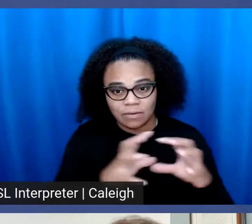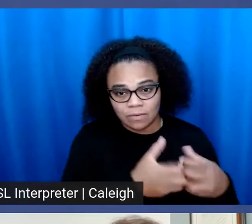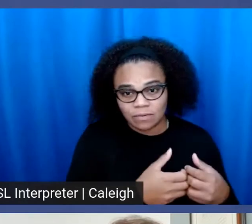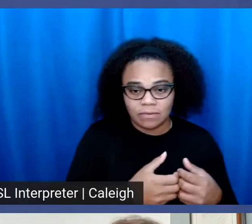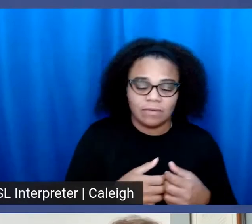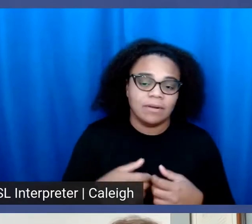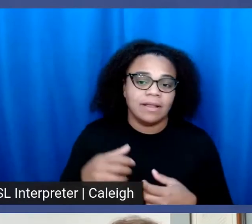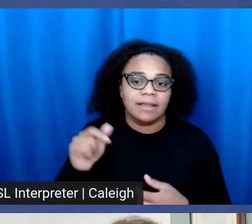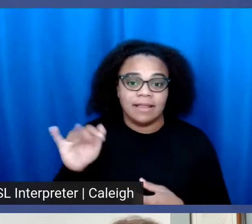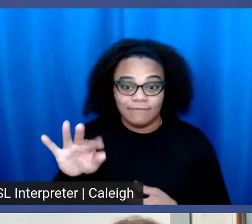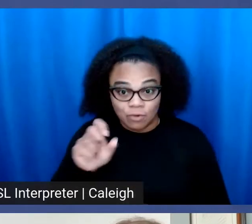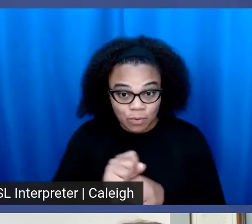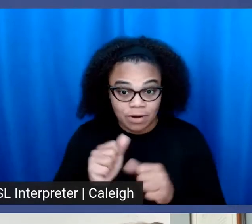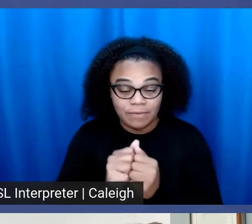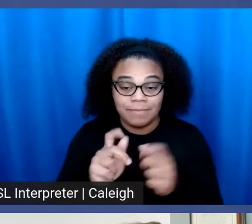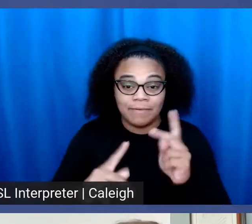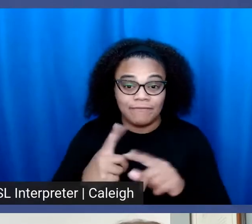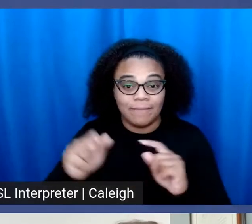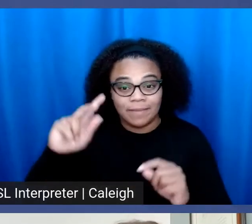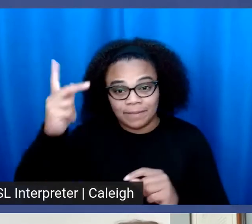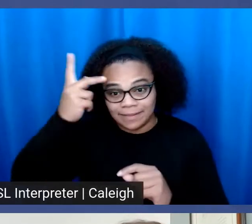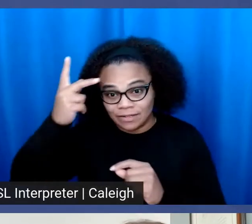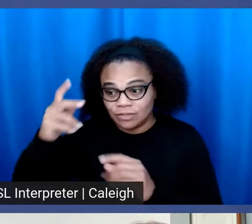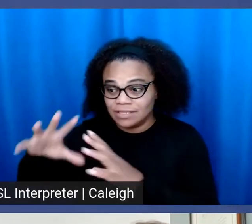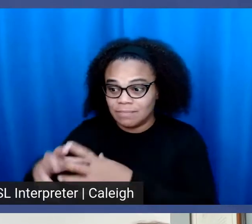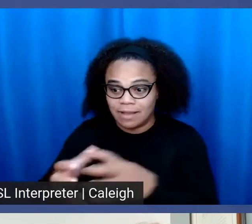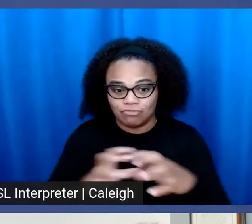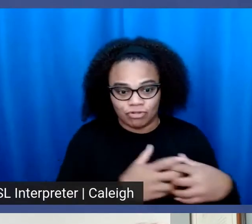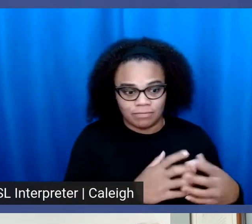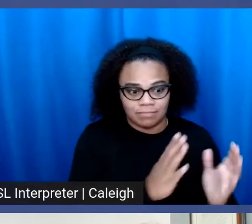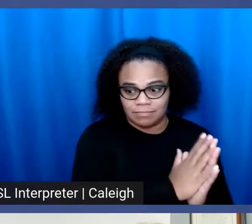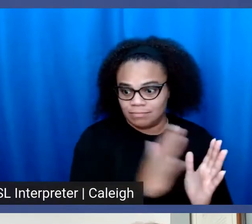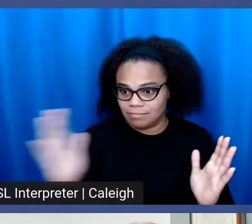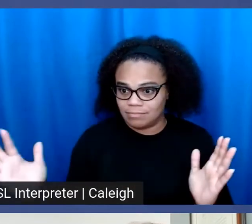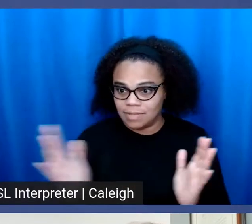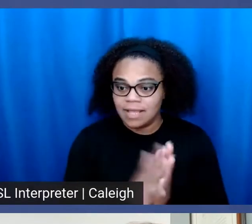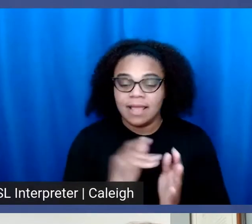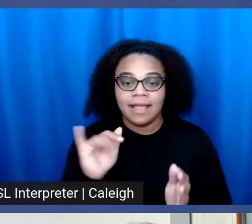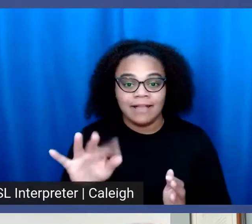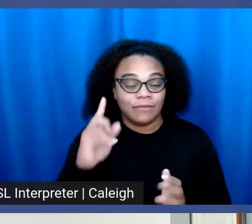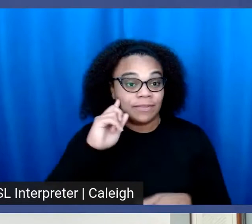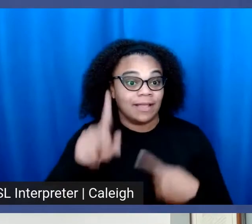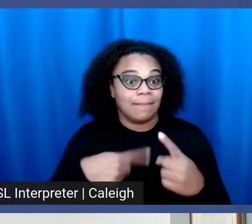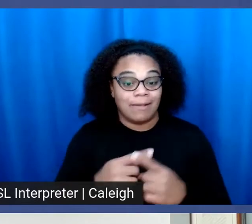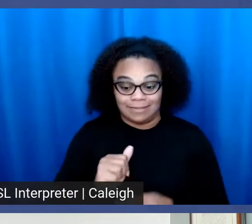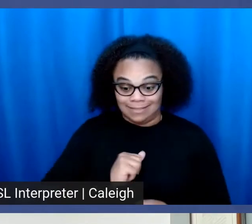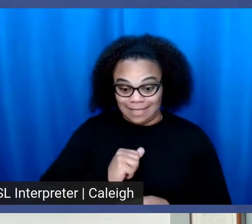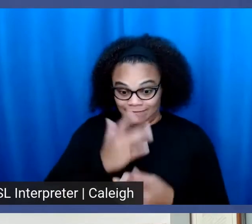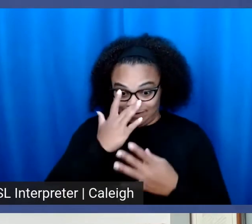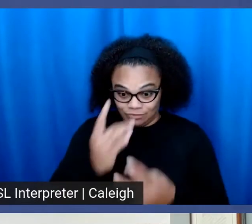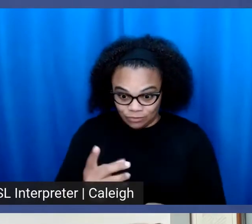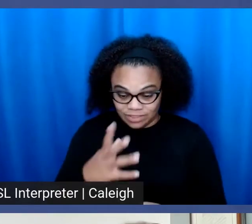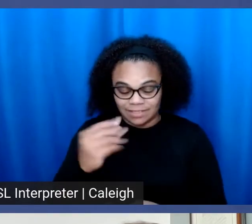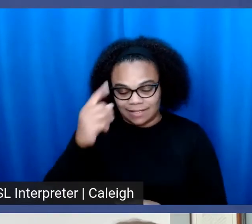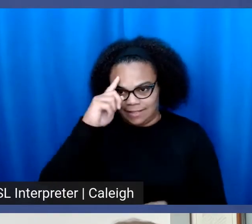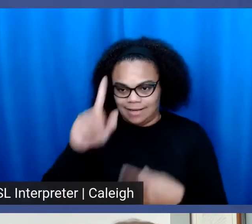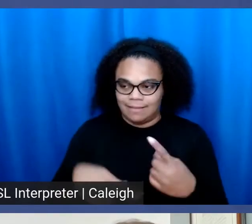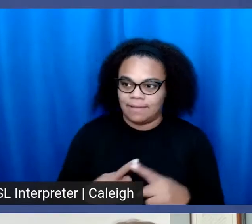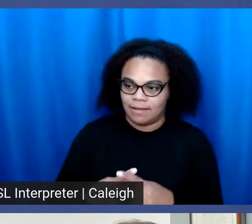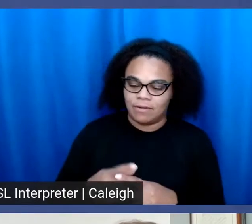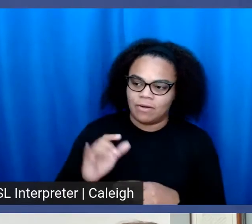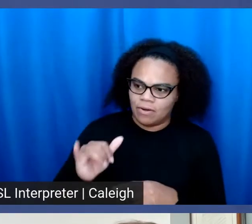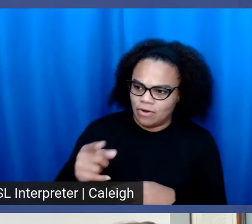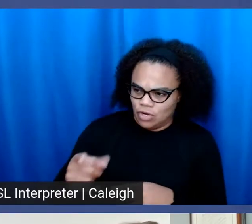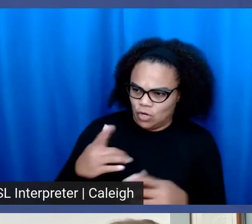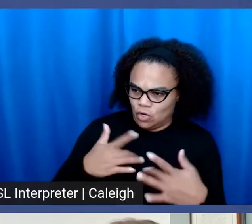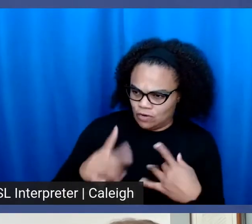political spectrum, that if you speak to self-interest and you frame it in that way, to say, yeah, maybe, here you're nervous about